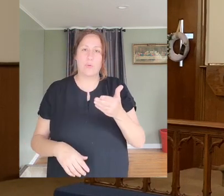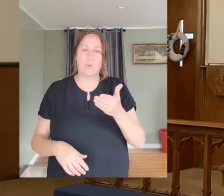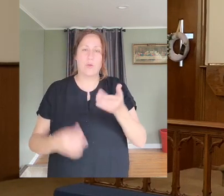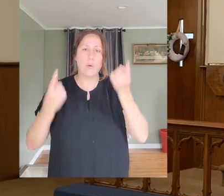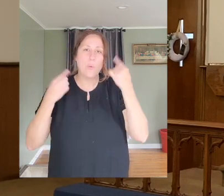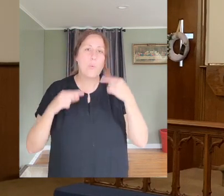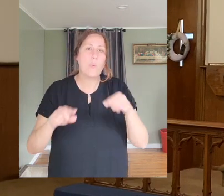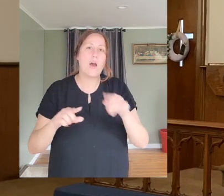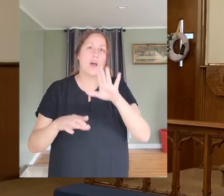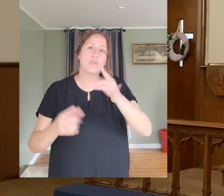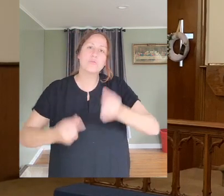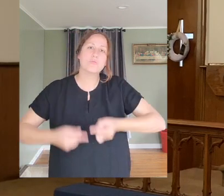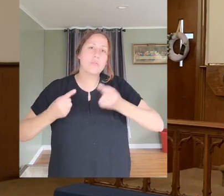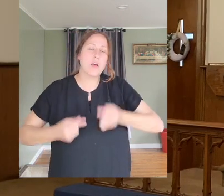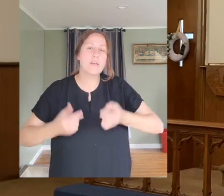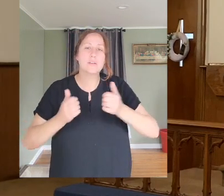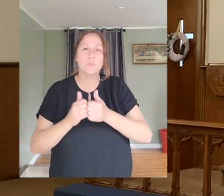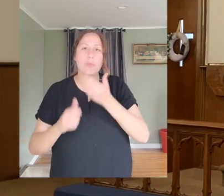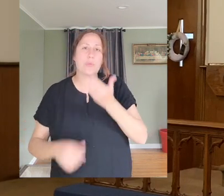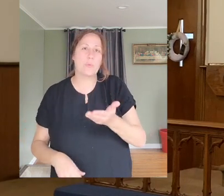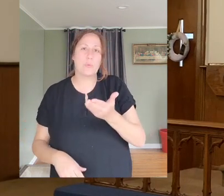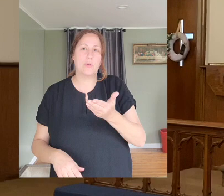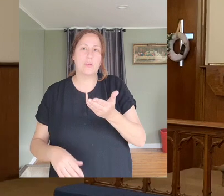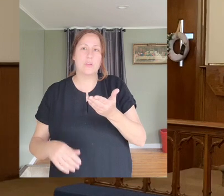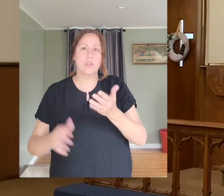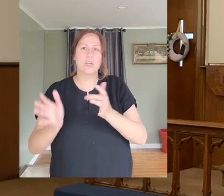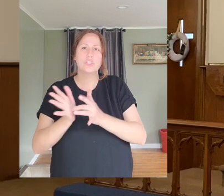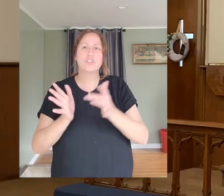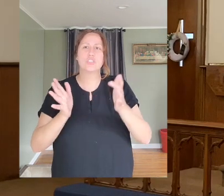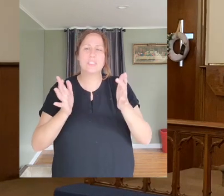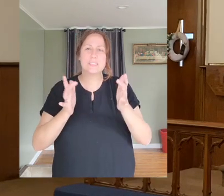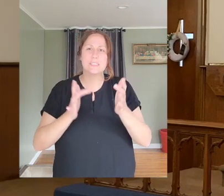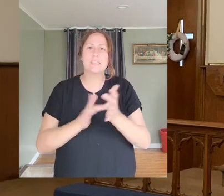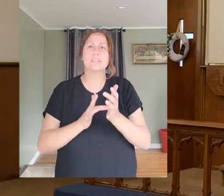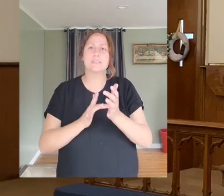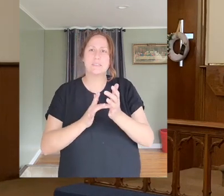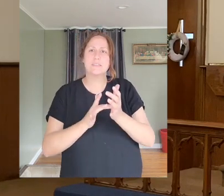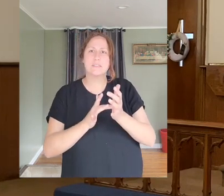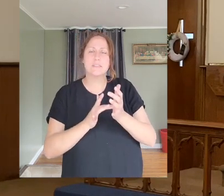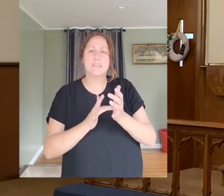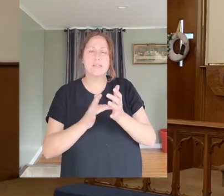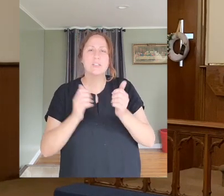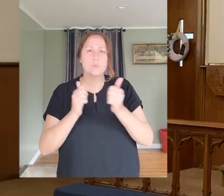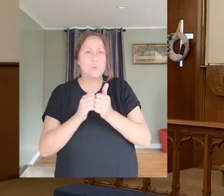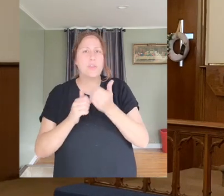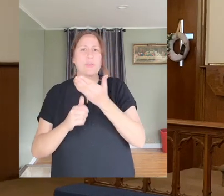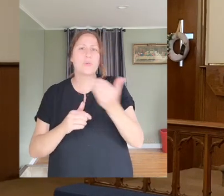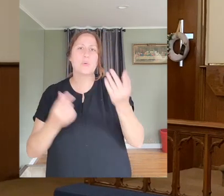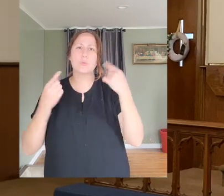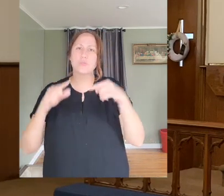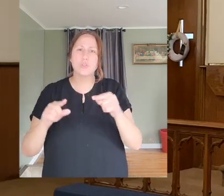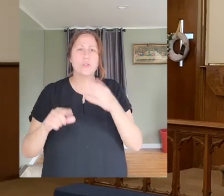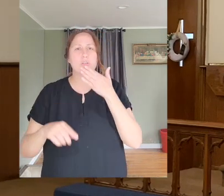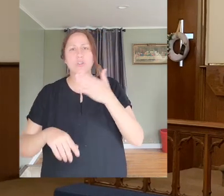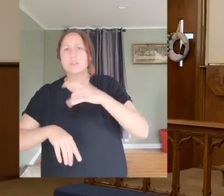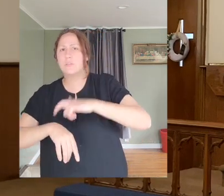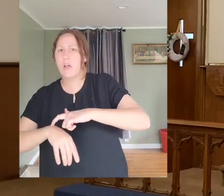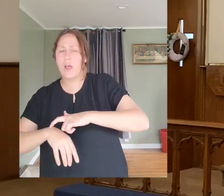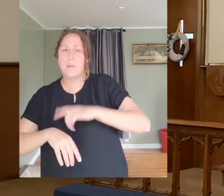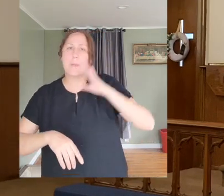struggling. Jesus loves to hear about himself, Jesus who is with us in good times and in